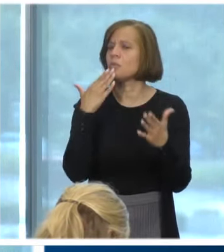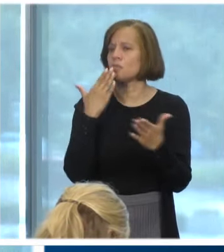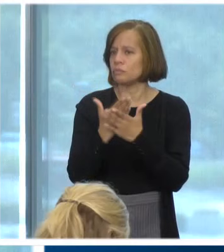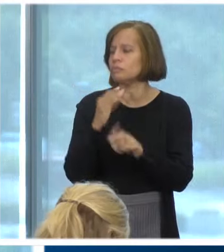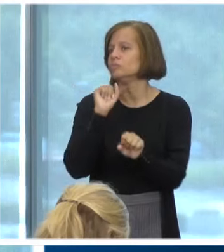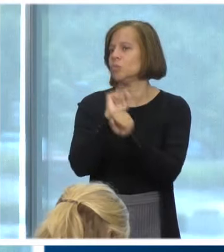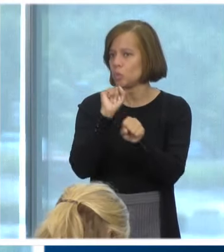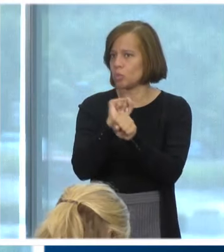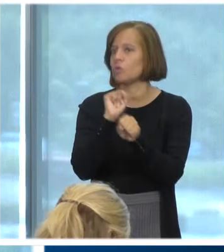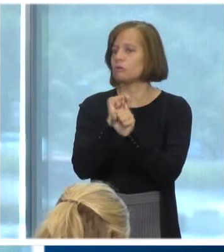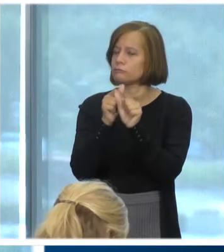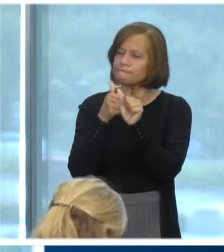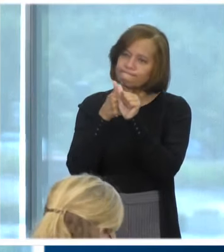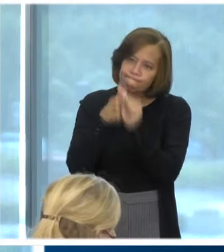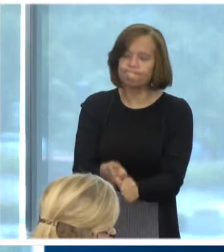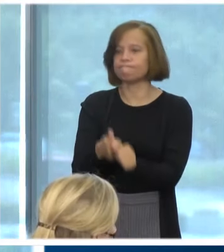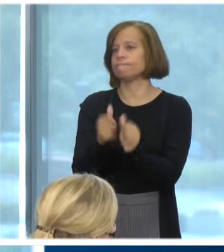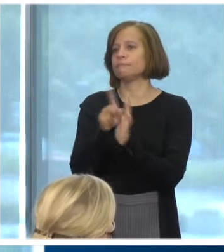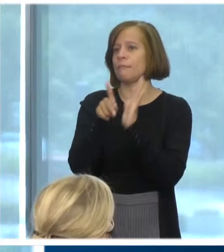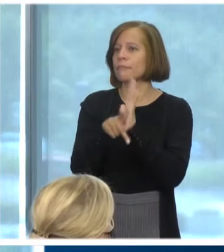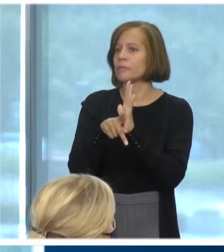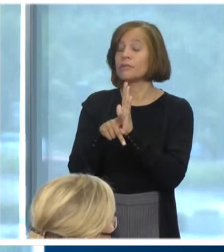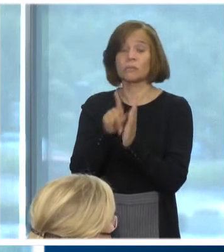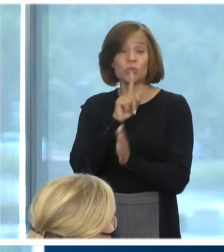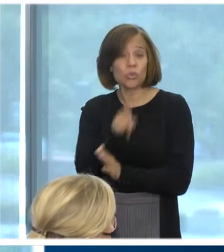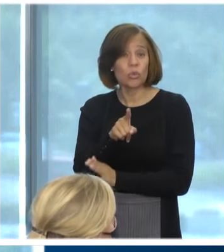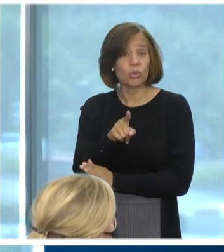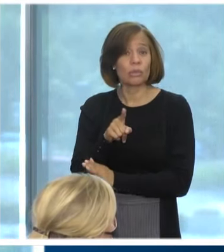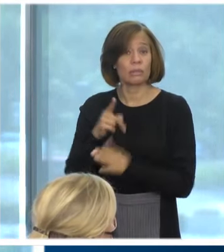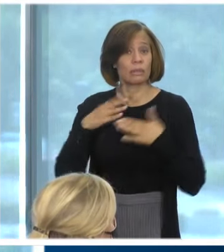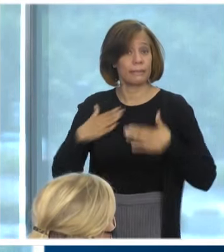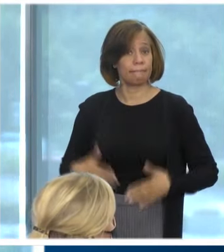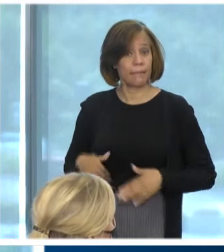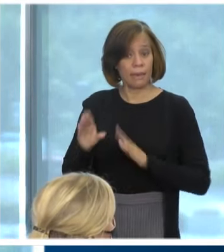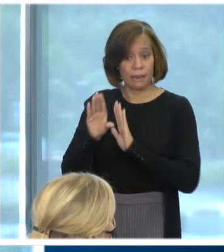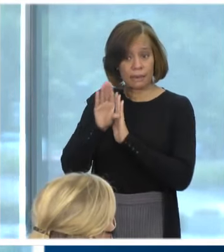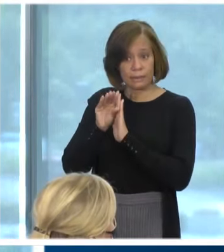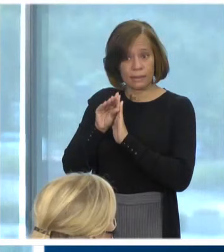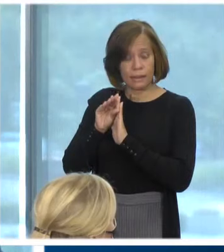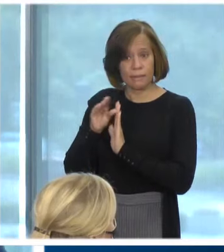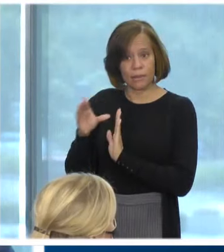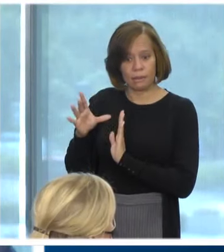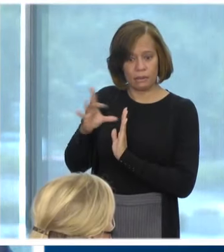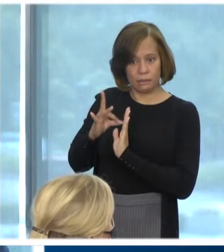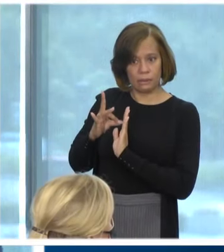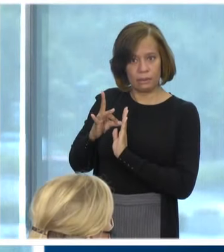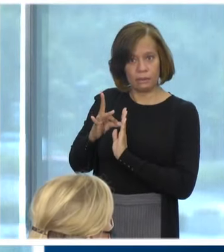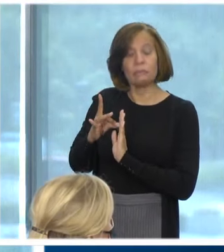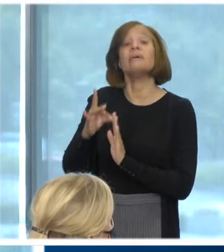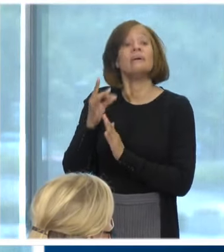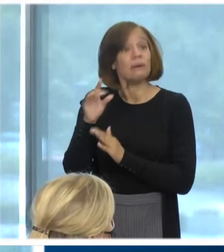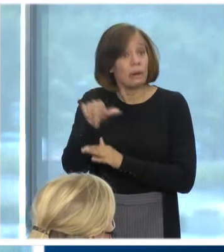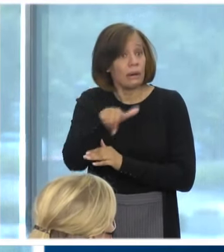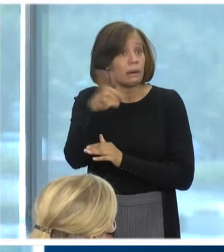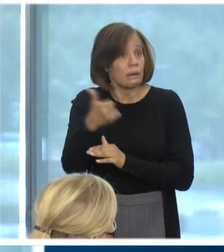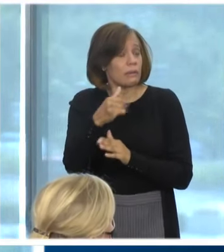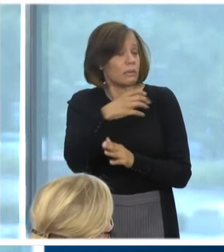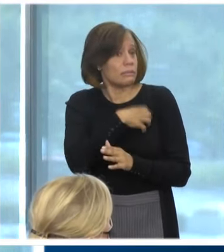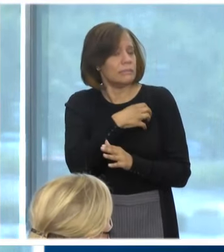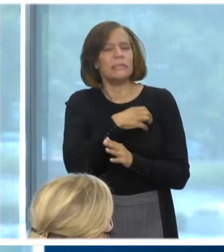to assure body cameras were attached to their body armor, and others made full and complete after-action